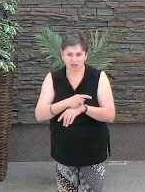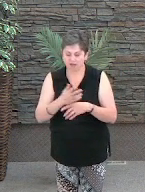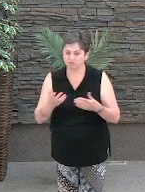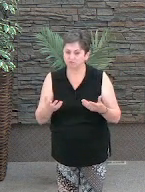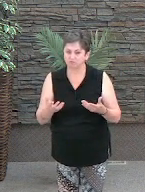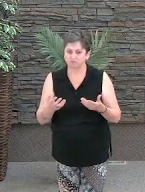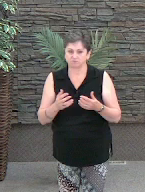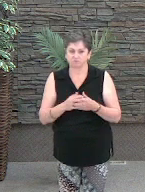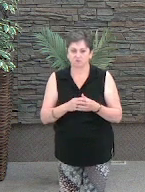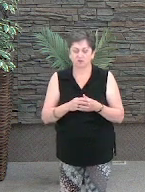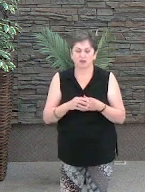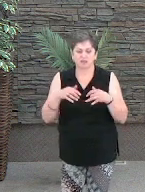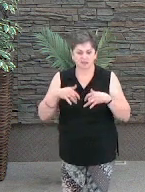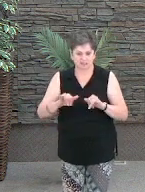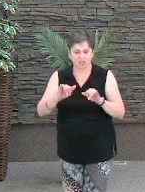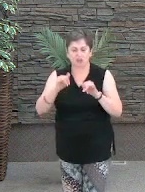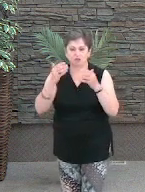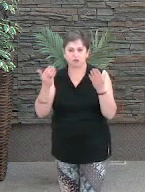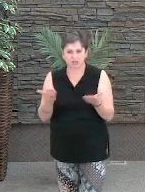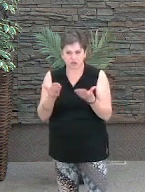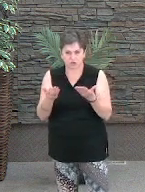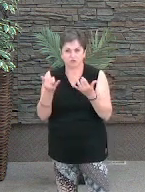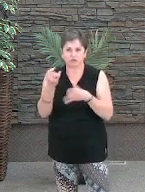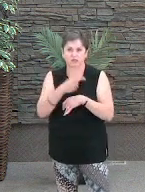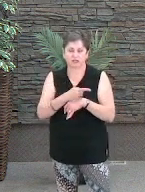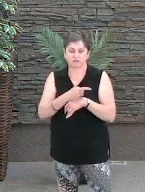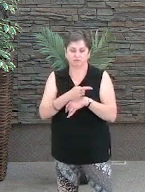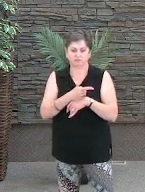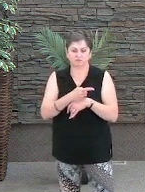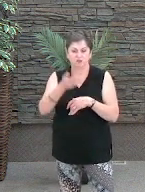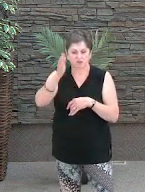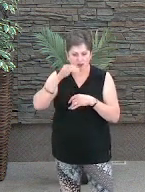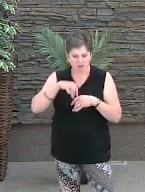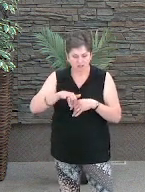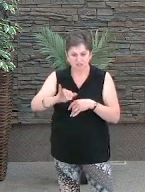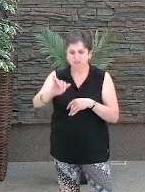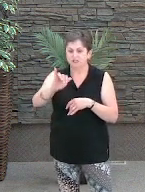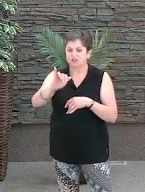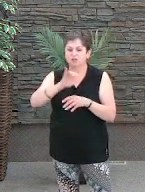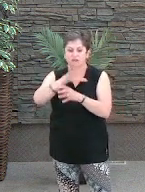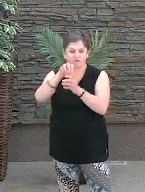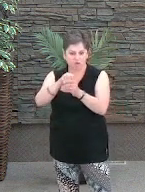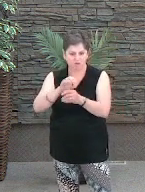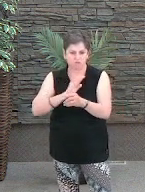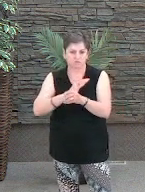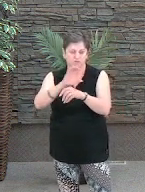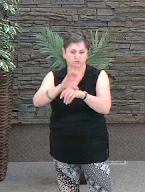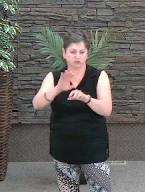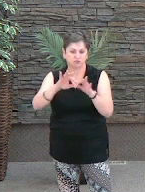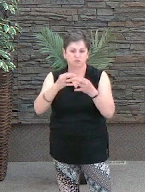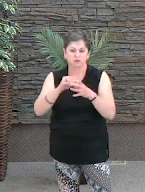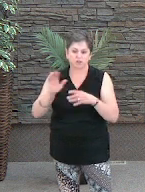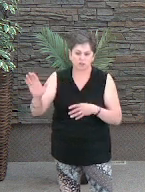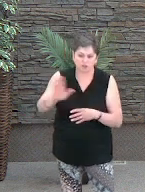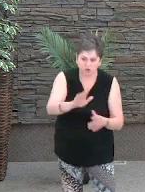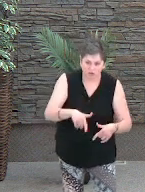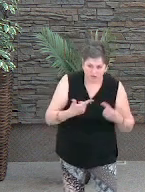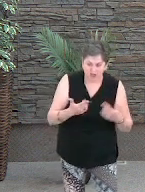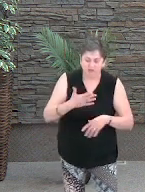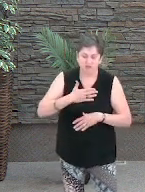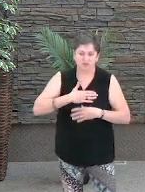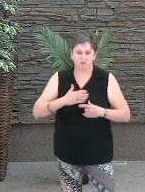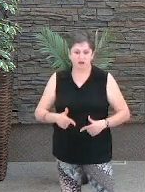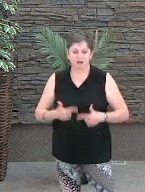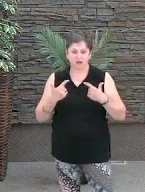less active or no less present today. He's still just as involved in your life and in my